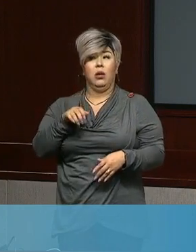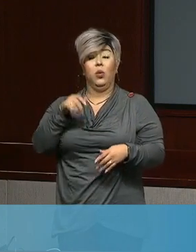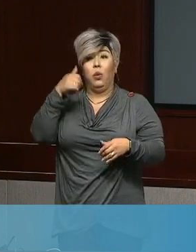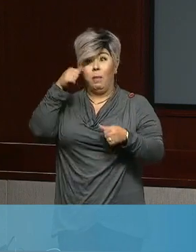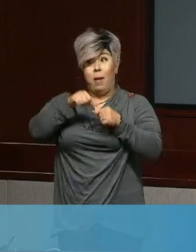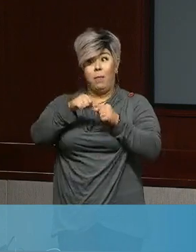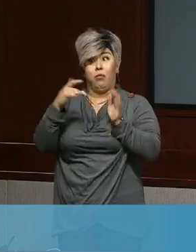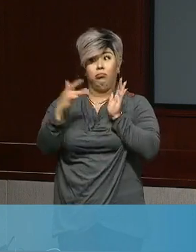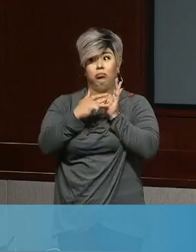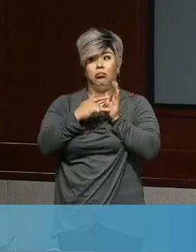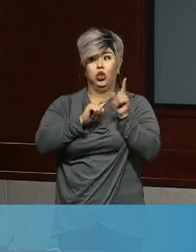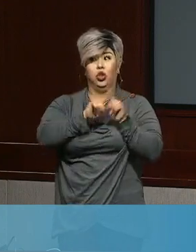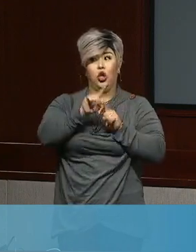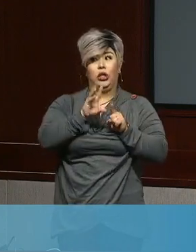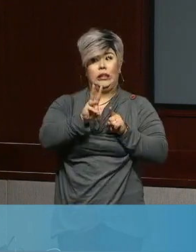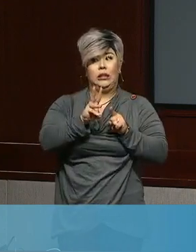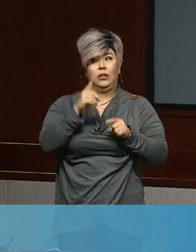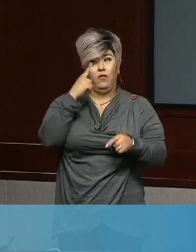to unmute.